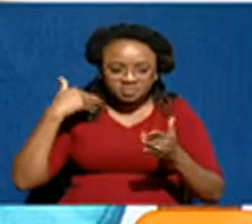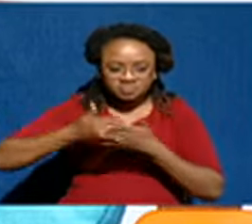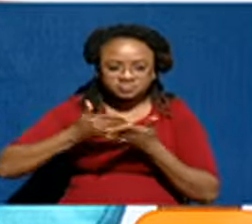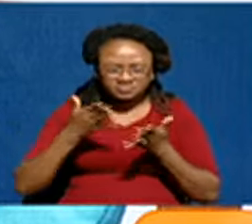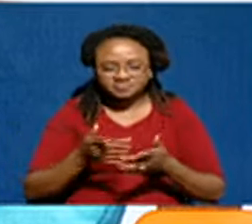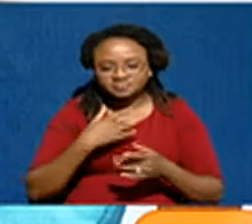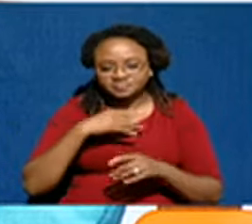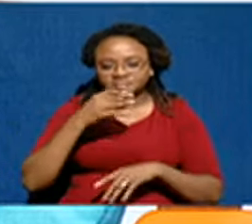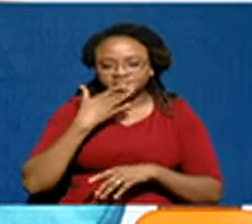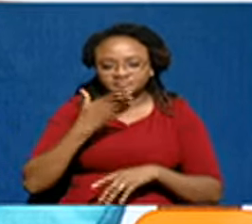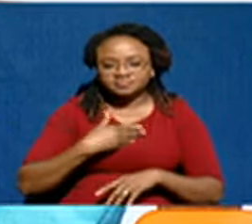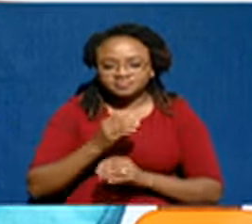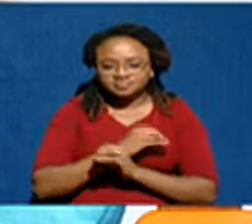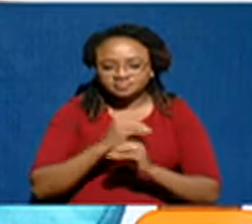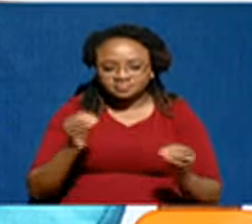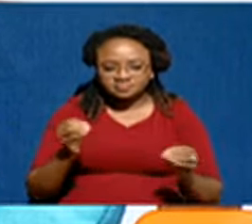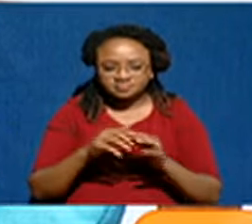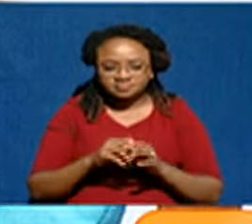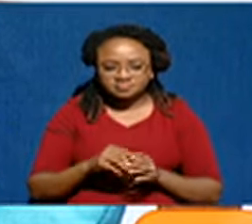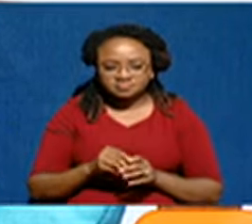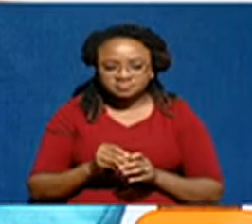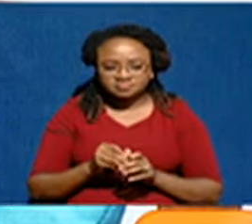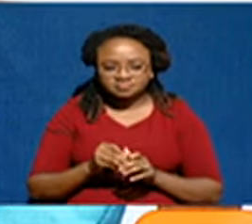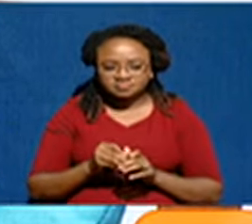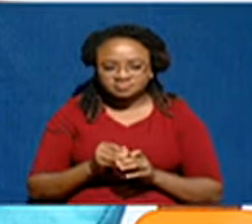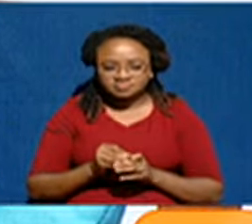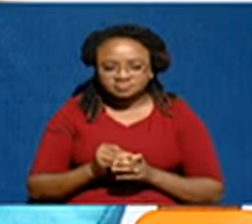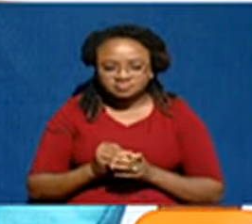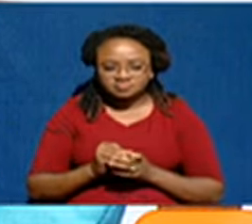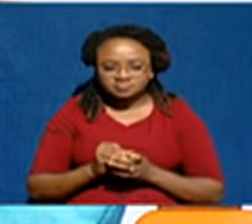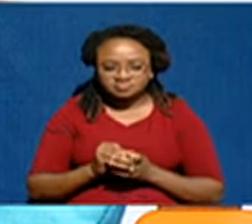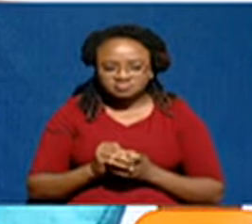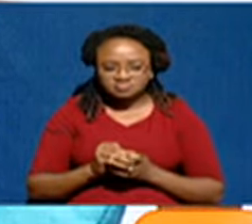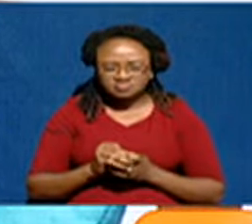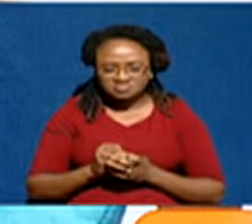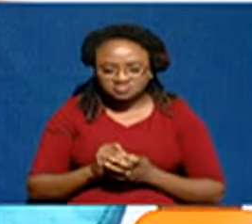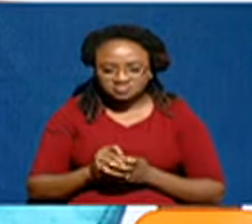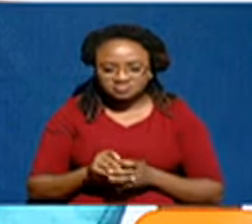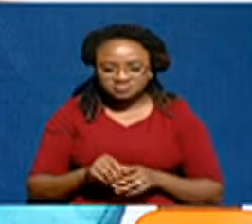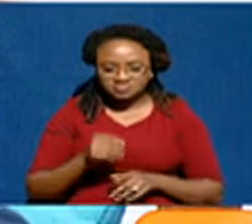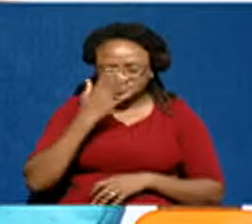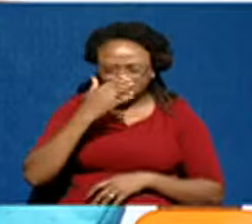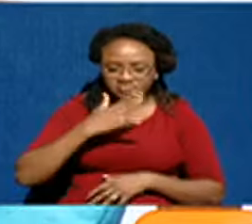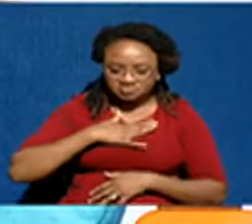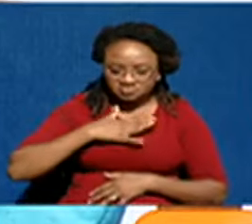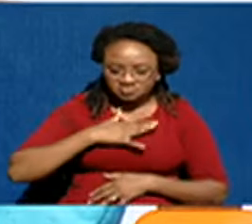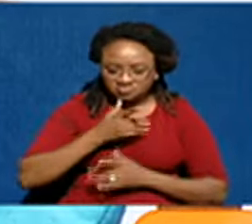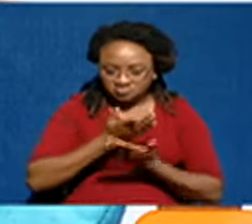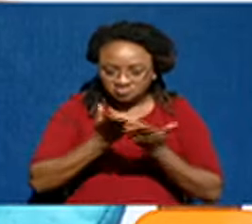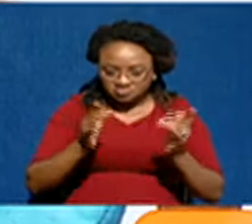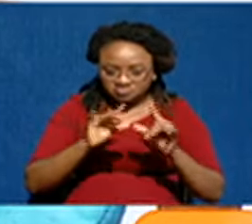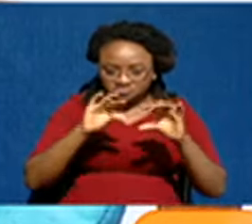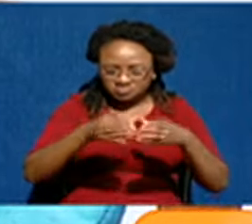response. So we feel offended and discriminated, because as our colleagues are discussing about the CBA,